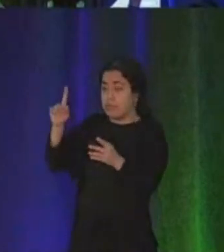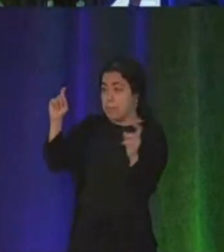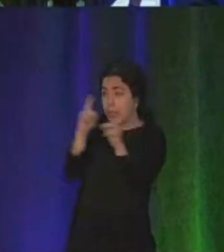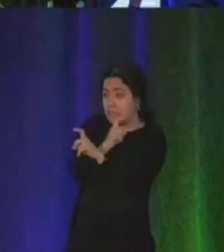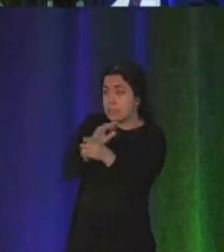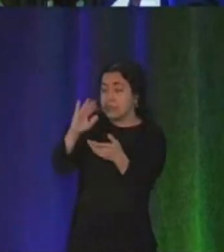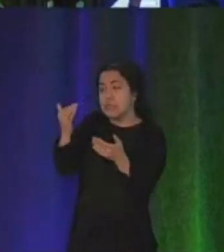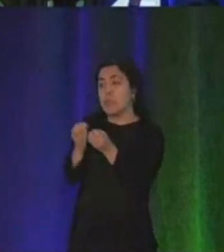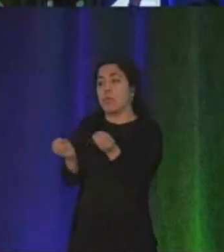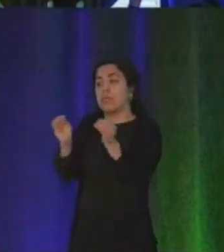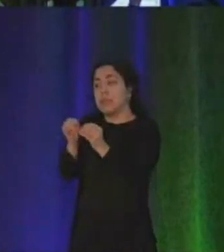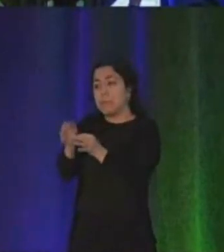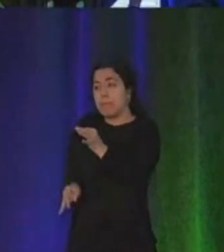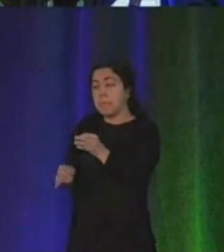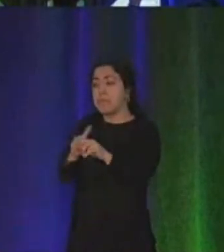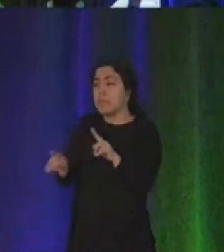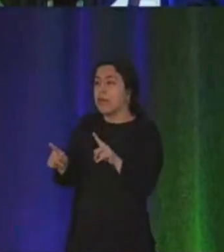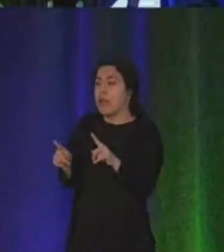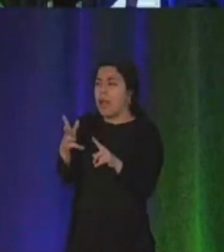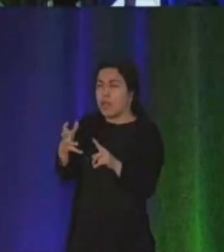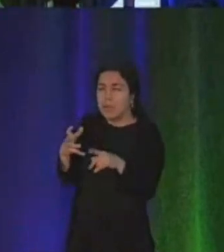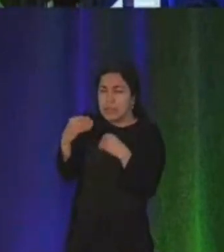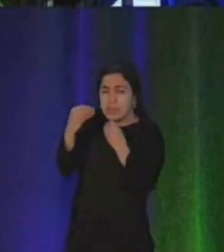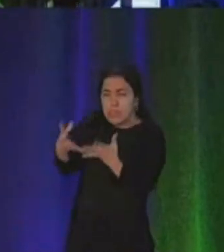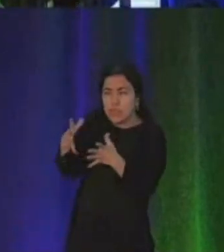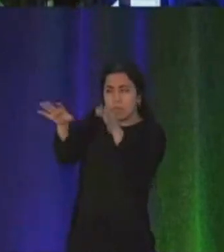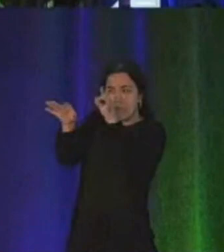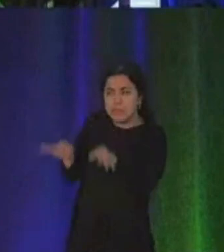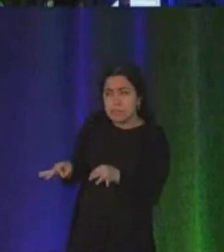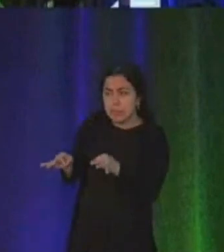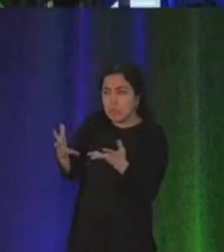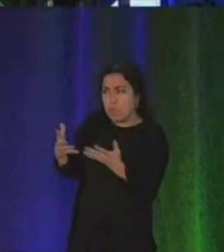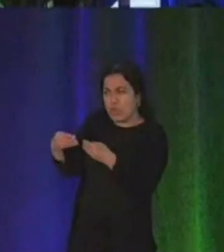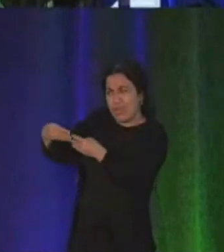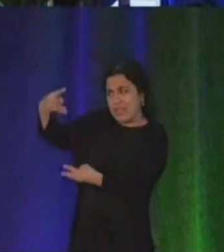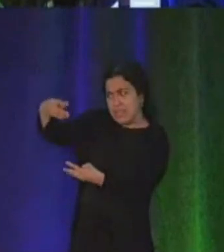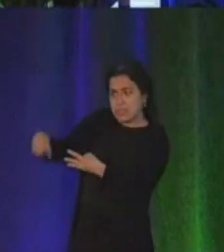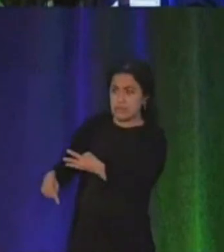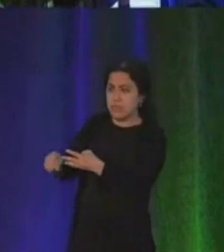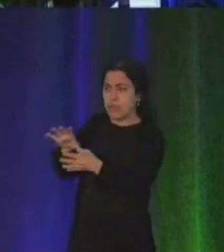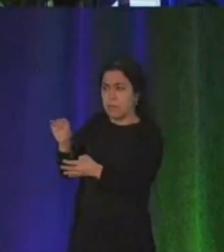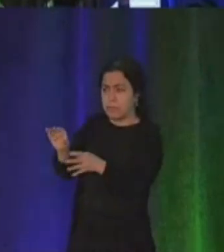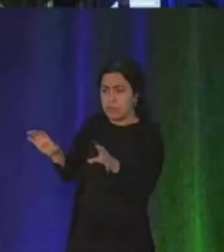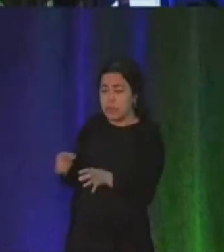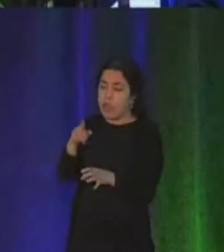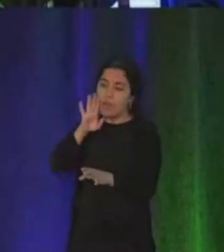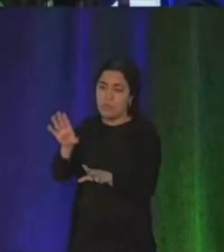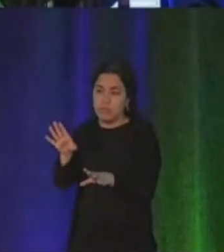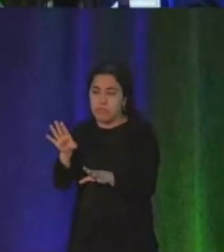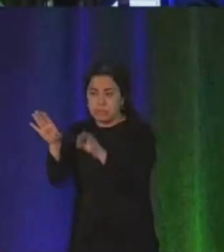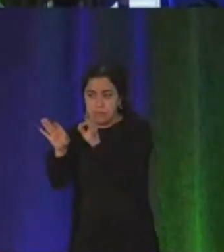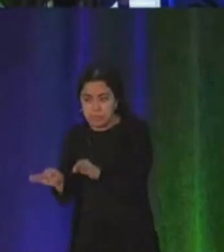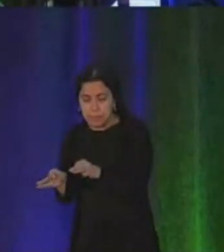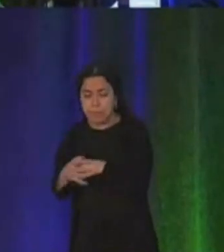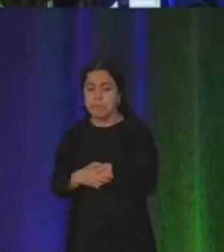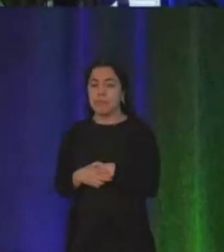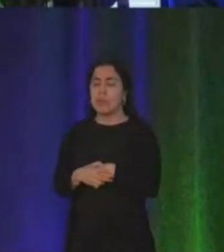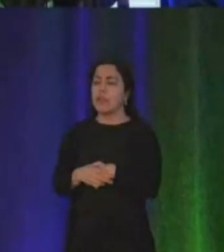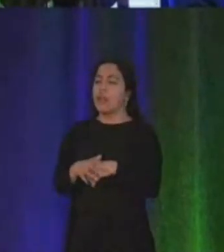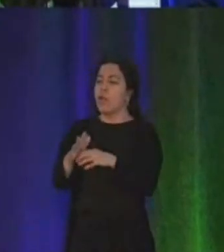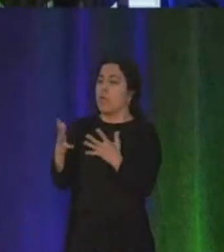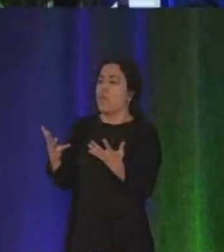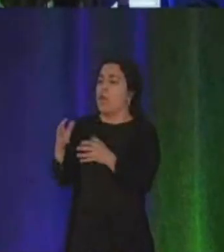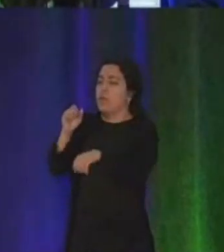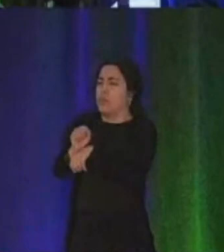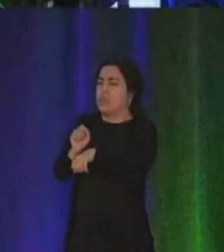fun, let's go look to see what they actually do. So that's what my talk is going to be about. The amount of work it takes to actually deploy what feels like